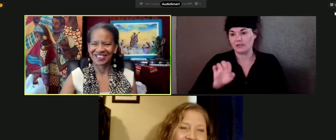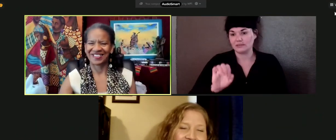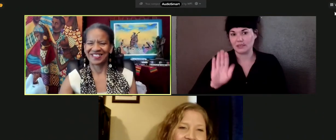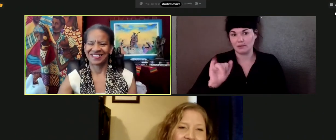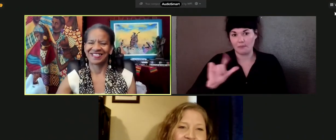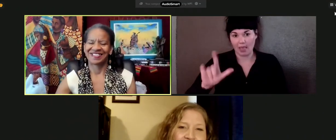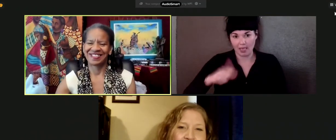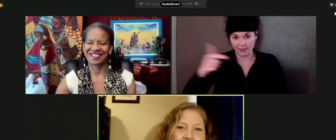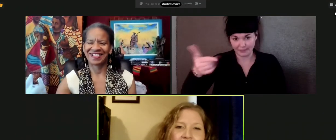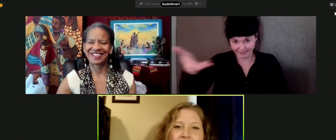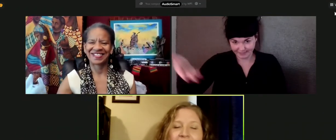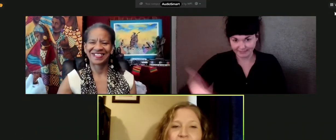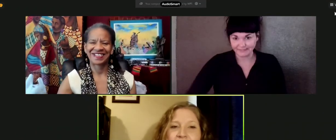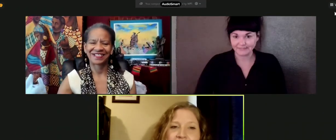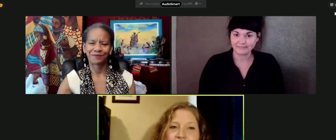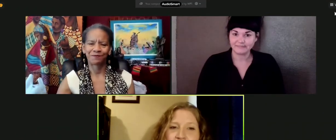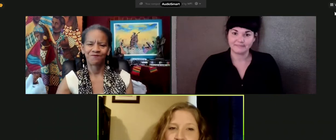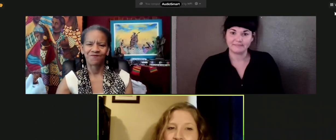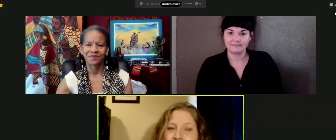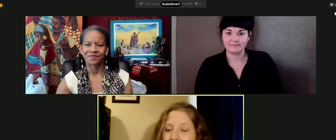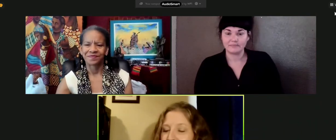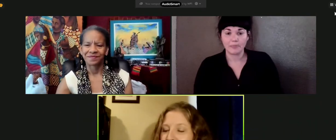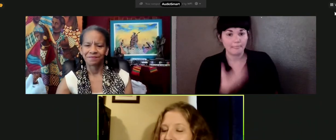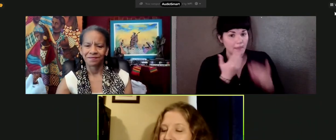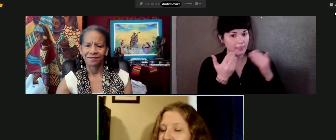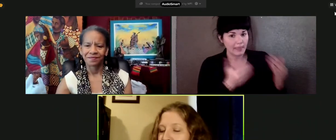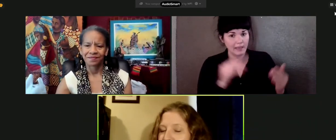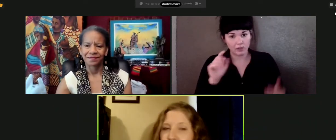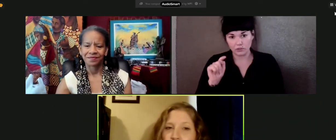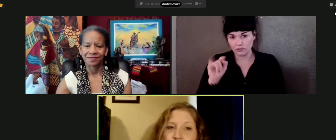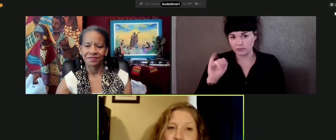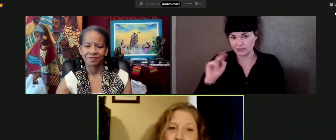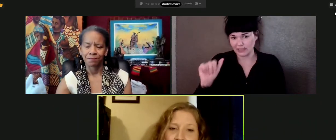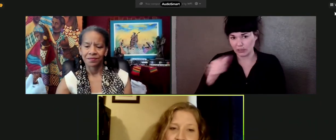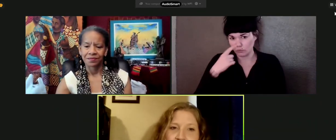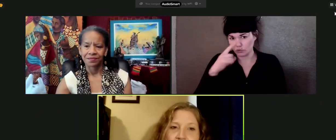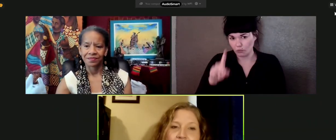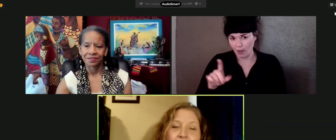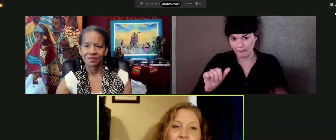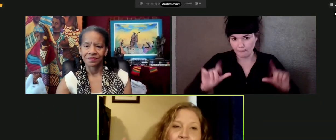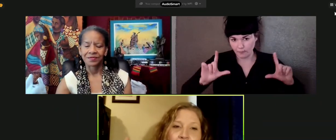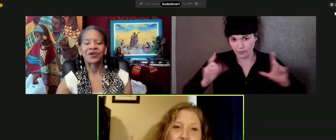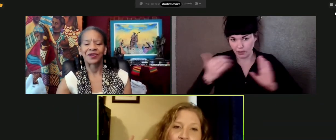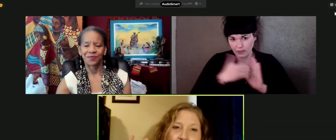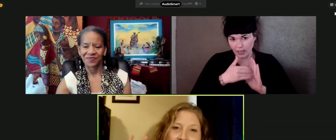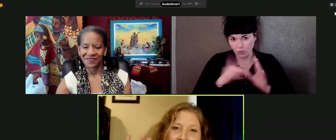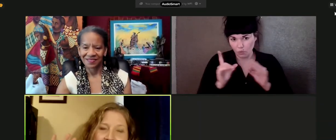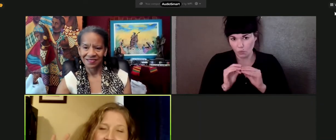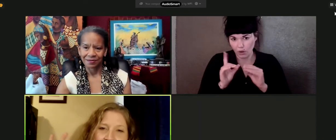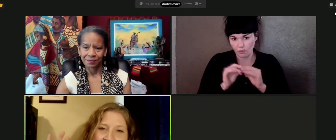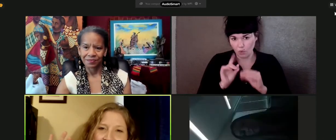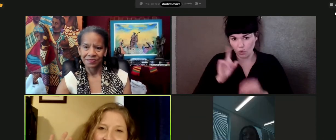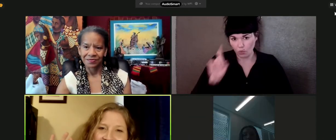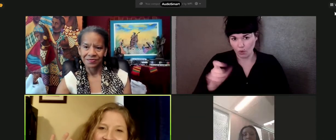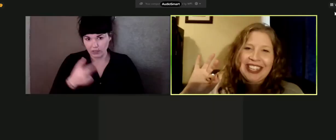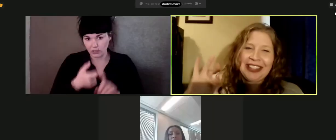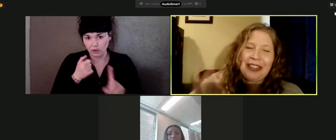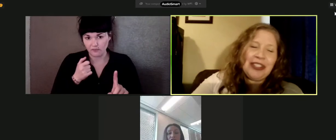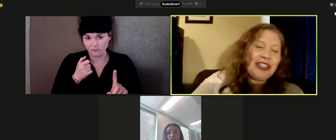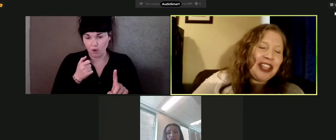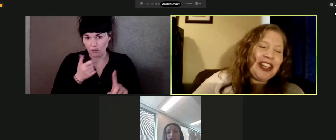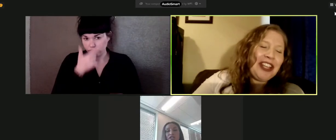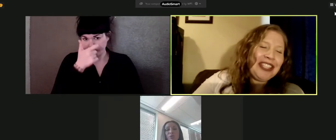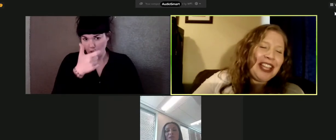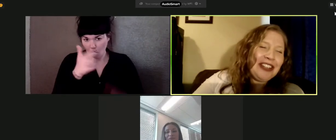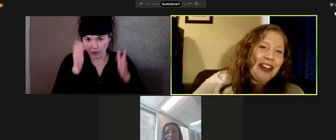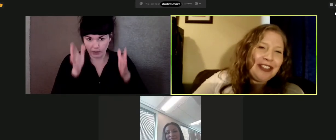Thanks. Thanks, Jametta. Actually, Tina, do you mind coming back on? We had one more question from the audience. I'm sorry. Sure.